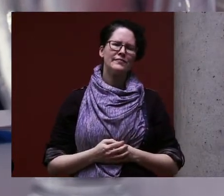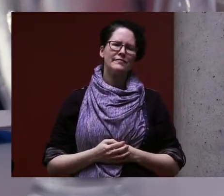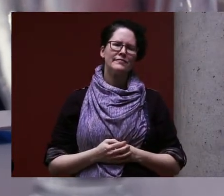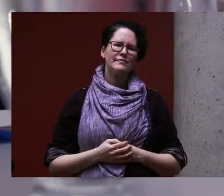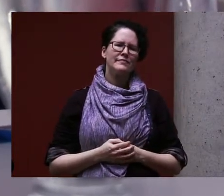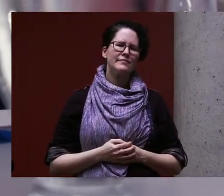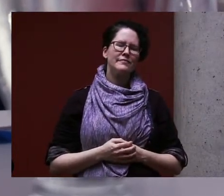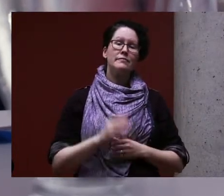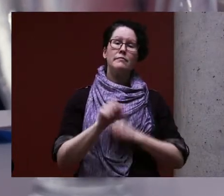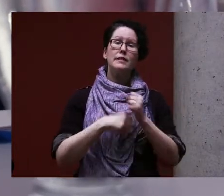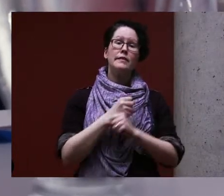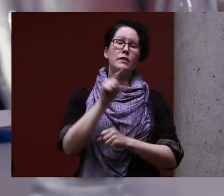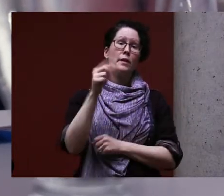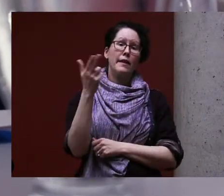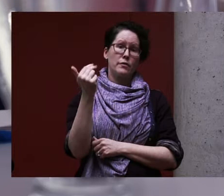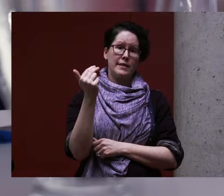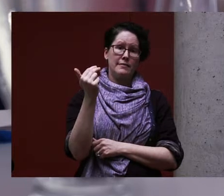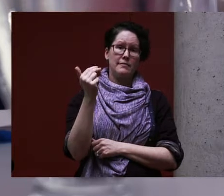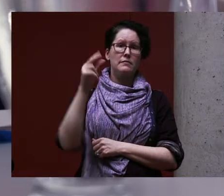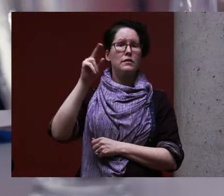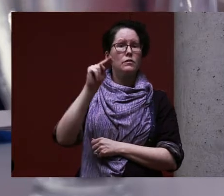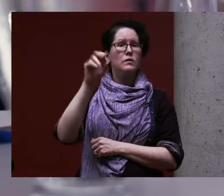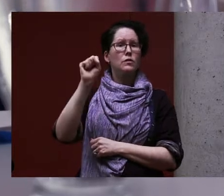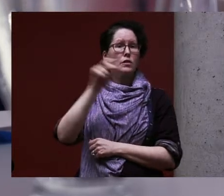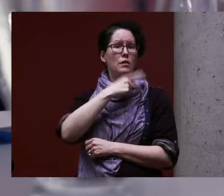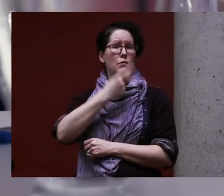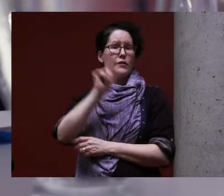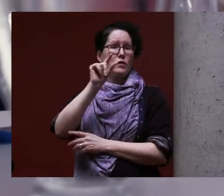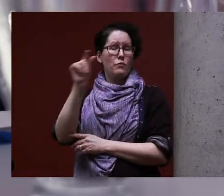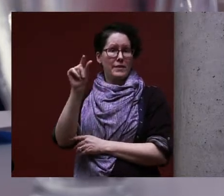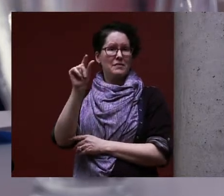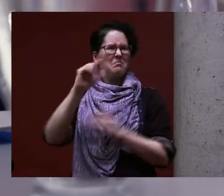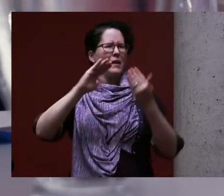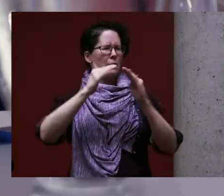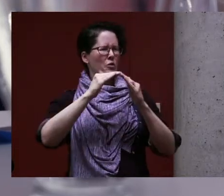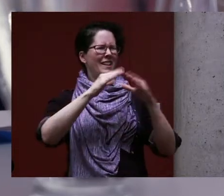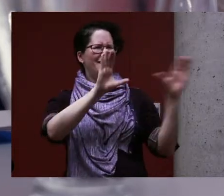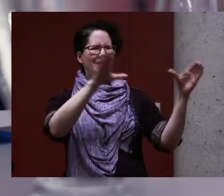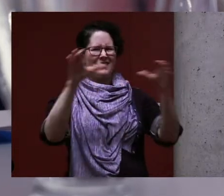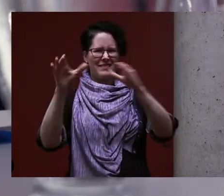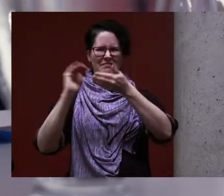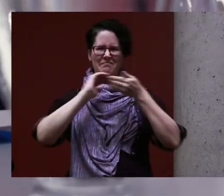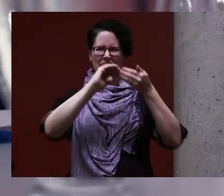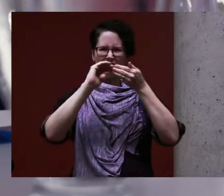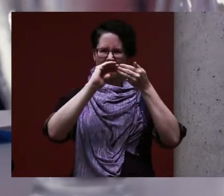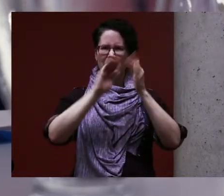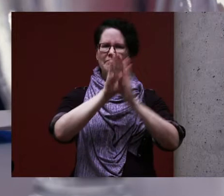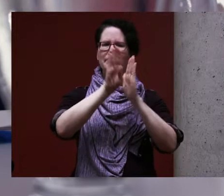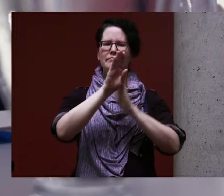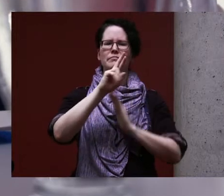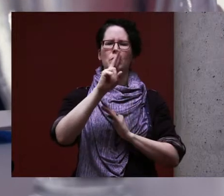Nova Scotia provincial government, along with community members, created a roadmap report entitled